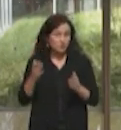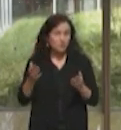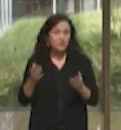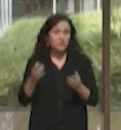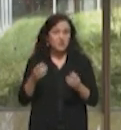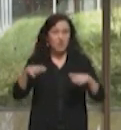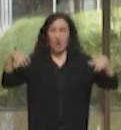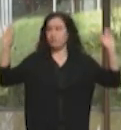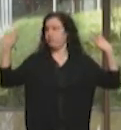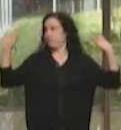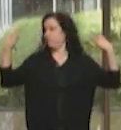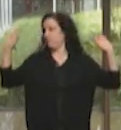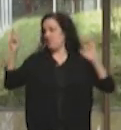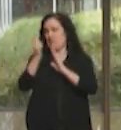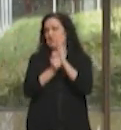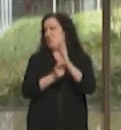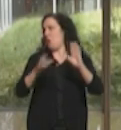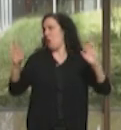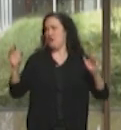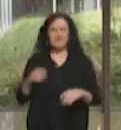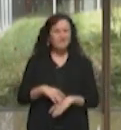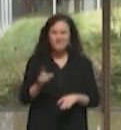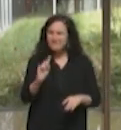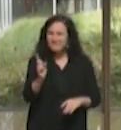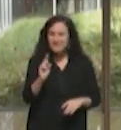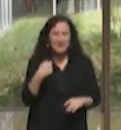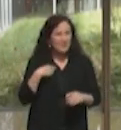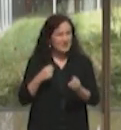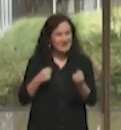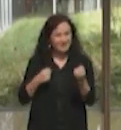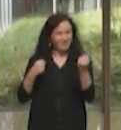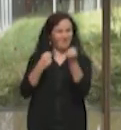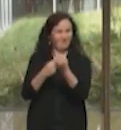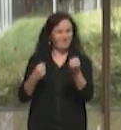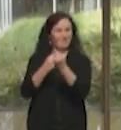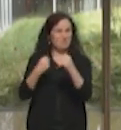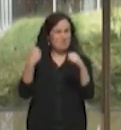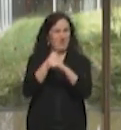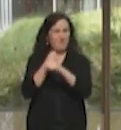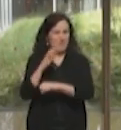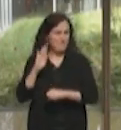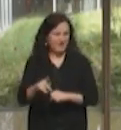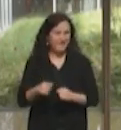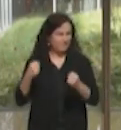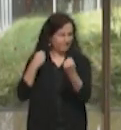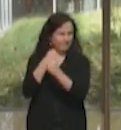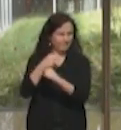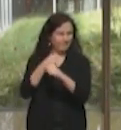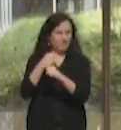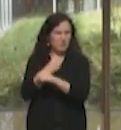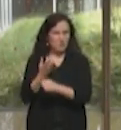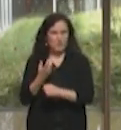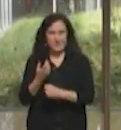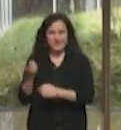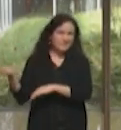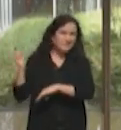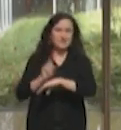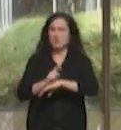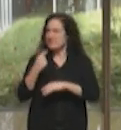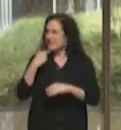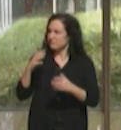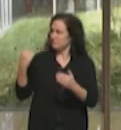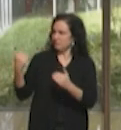your hands up, well, that's the law of the land. No, no, no, no, no. We fight back. We fight back, and we stood up. And we said we